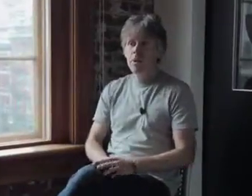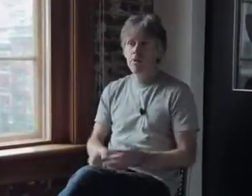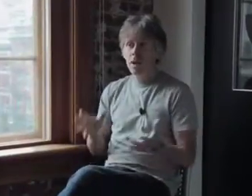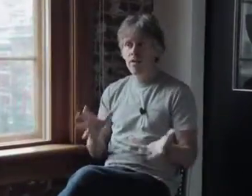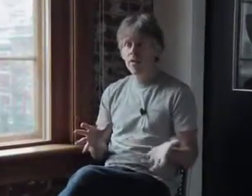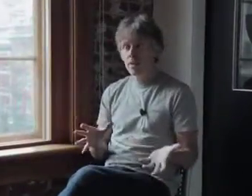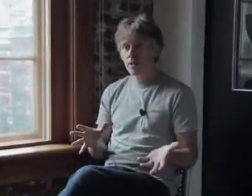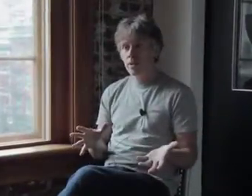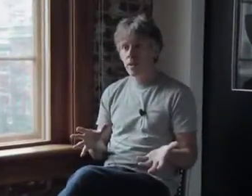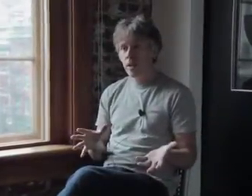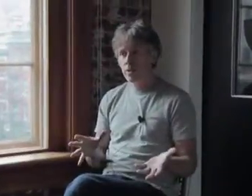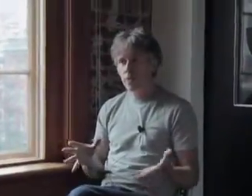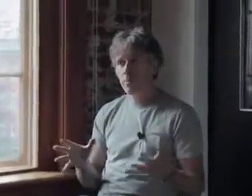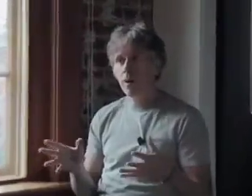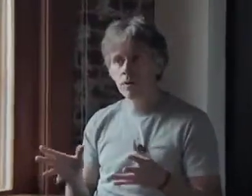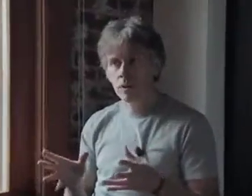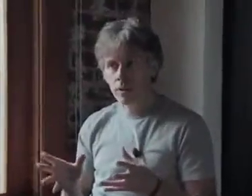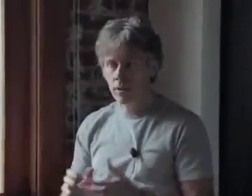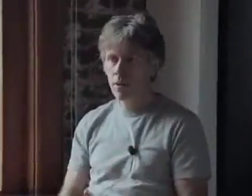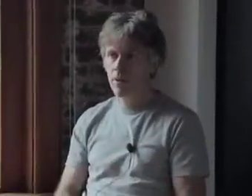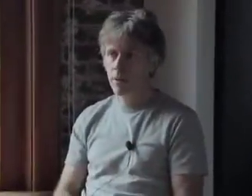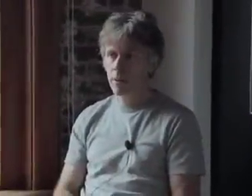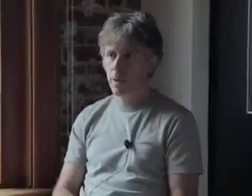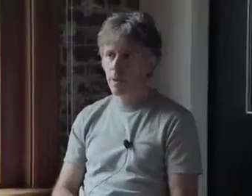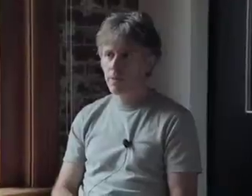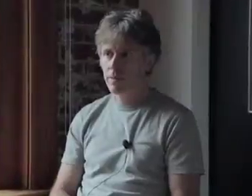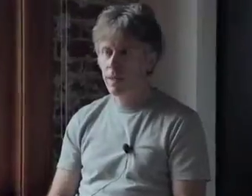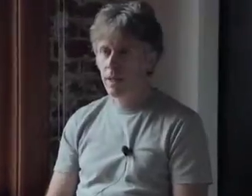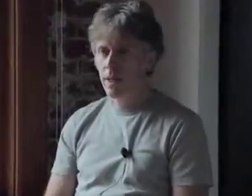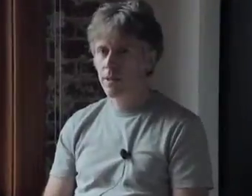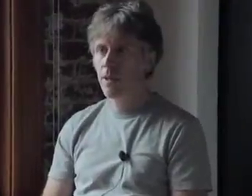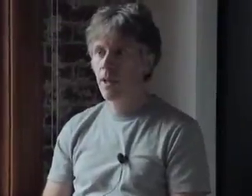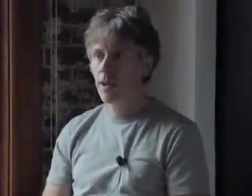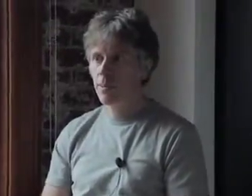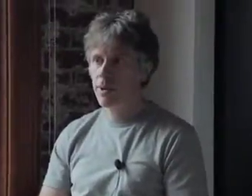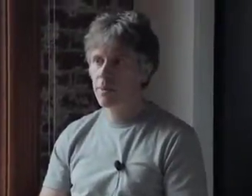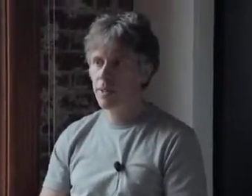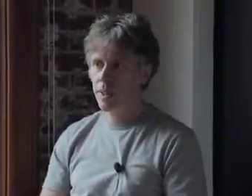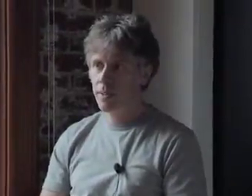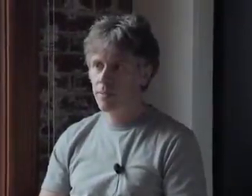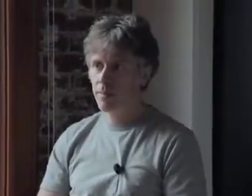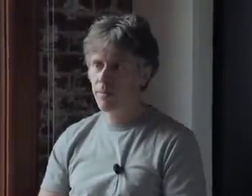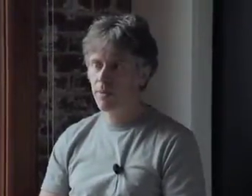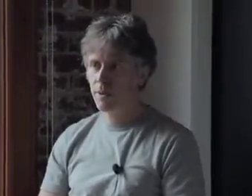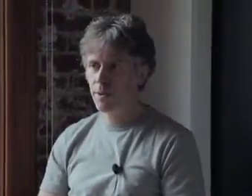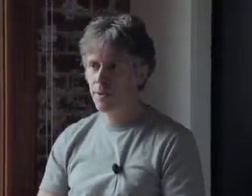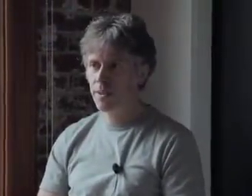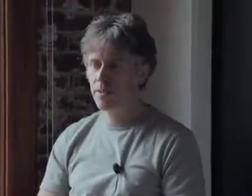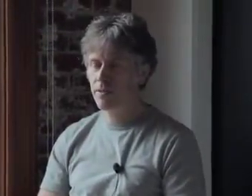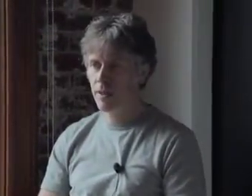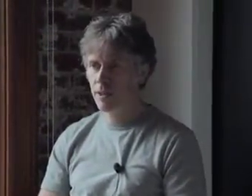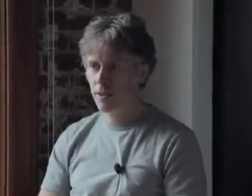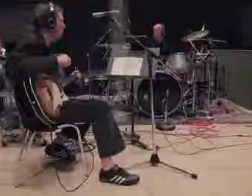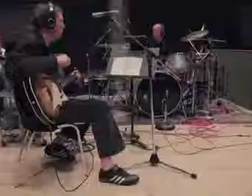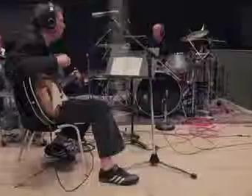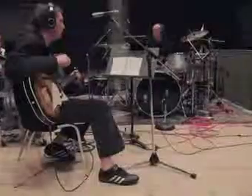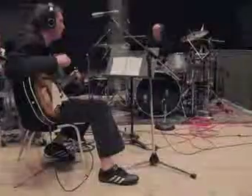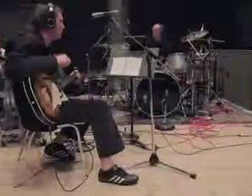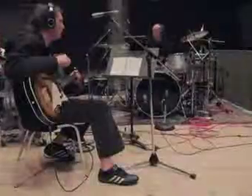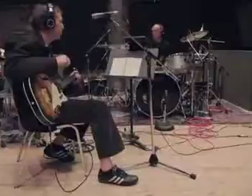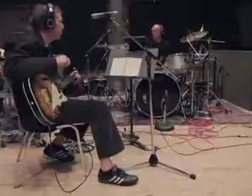going away from these 2 days with most of what we have. And there's a lot of work to be done before the whole thing's finished.